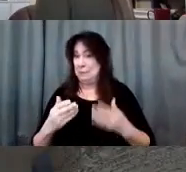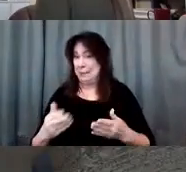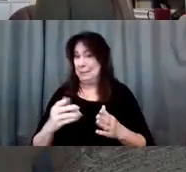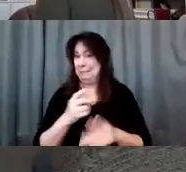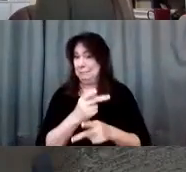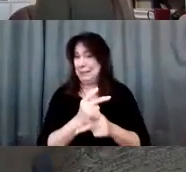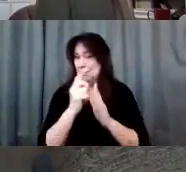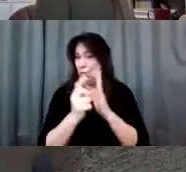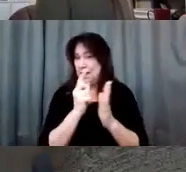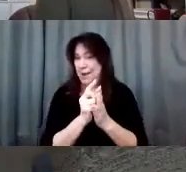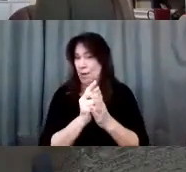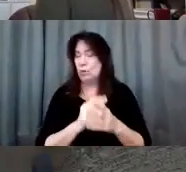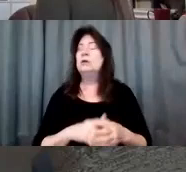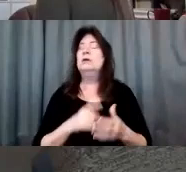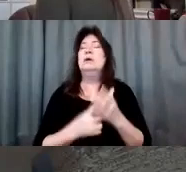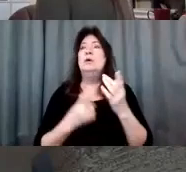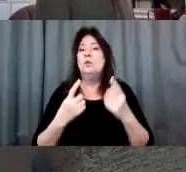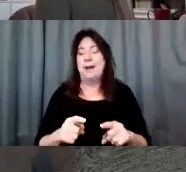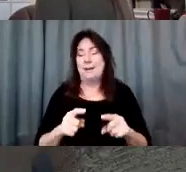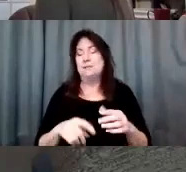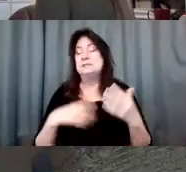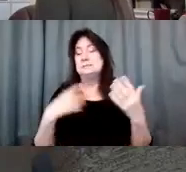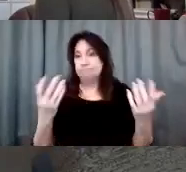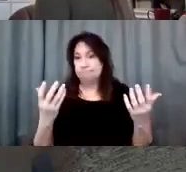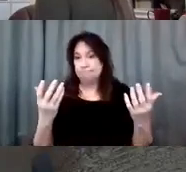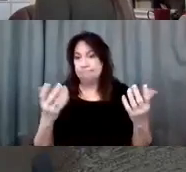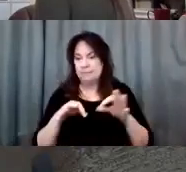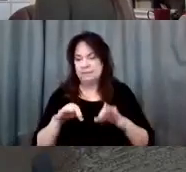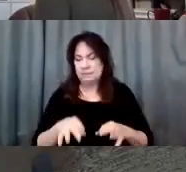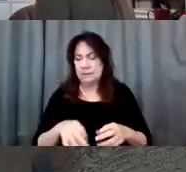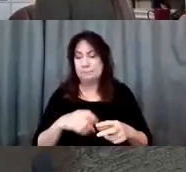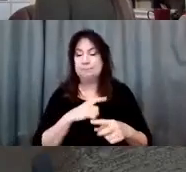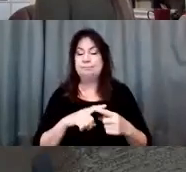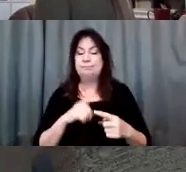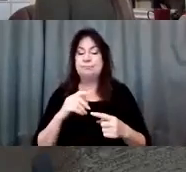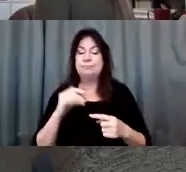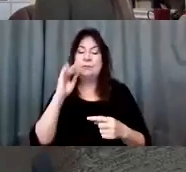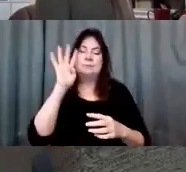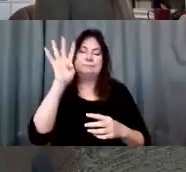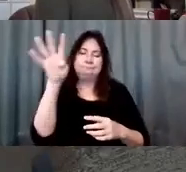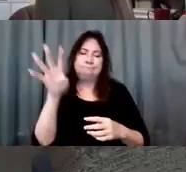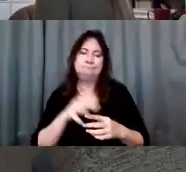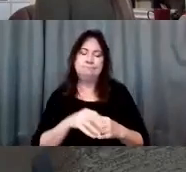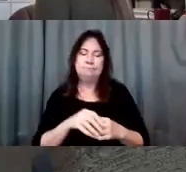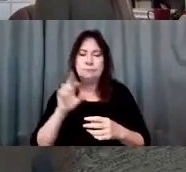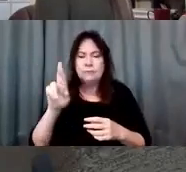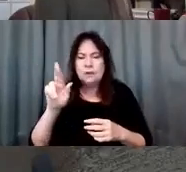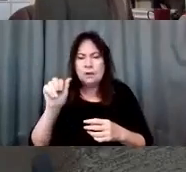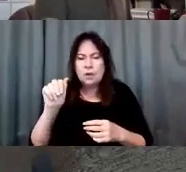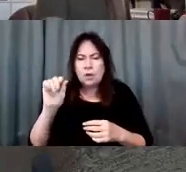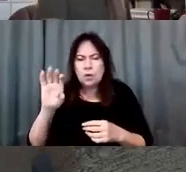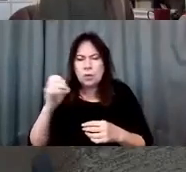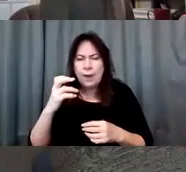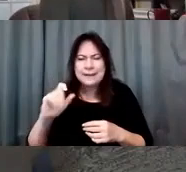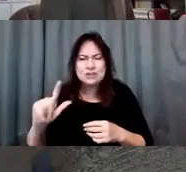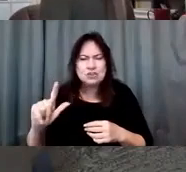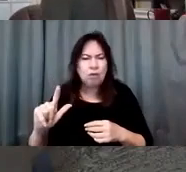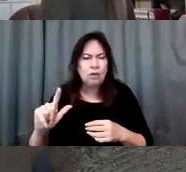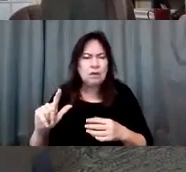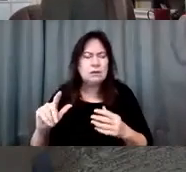the following. Let's assume, Rachel, can you bring three of you, maybe